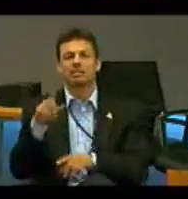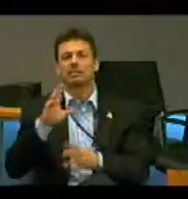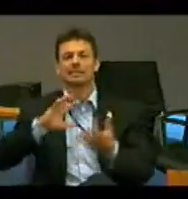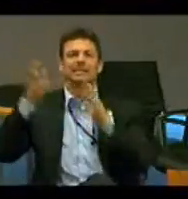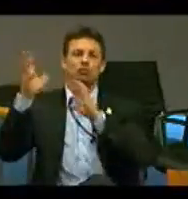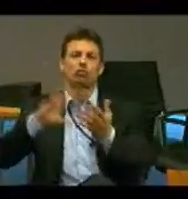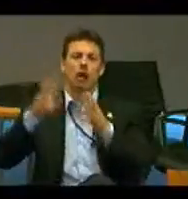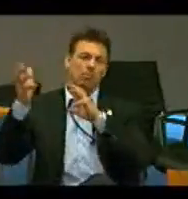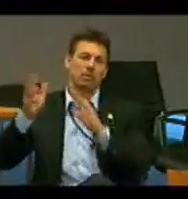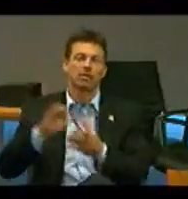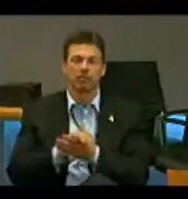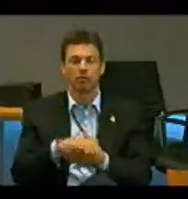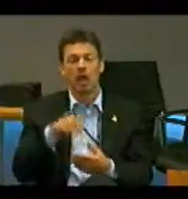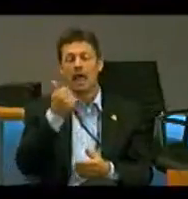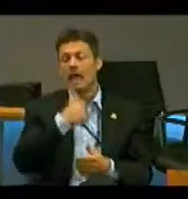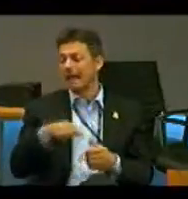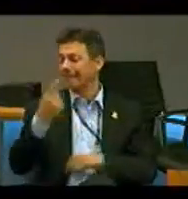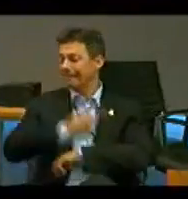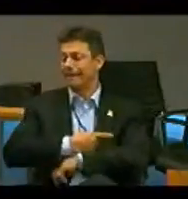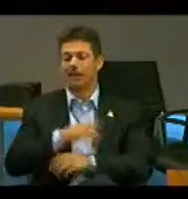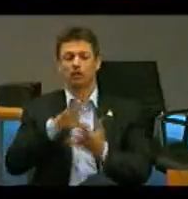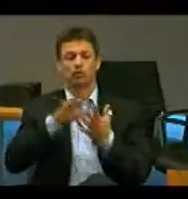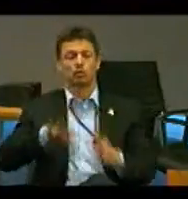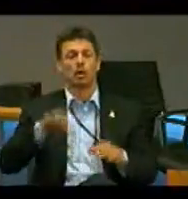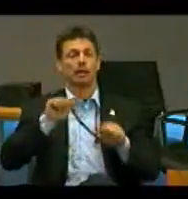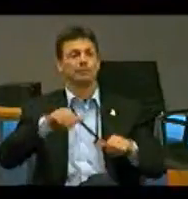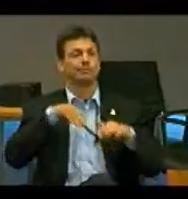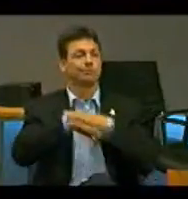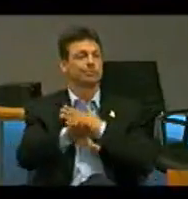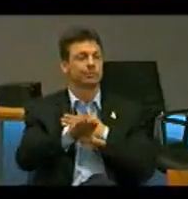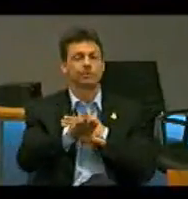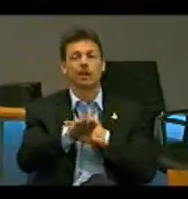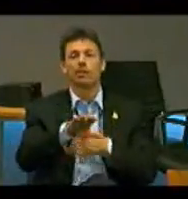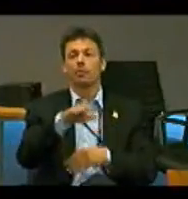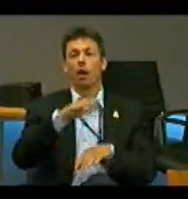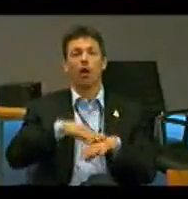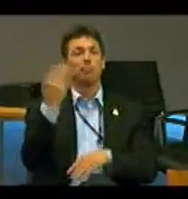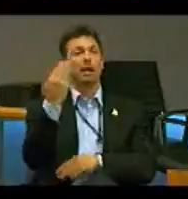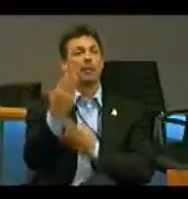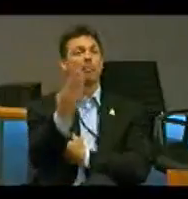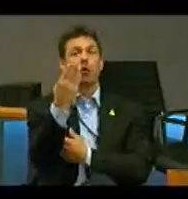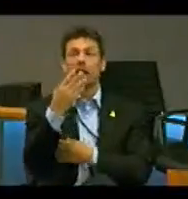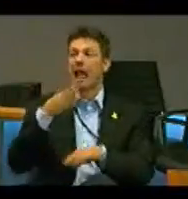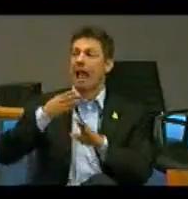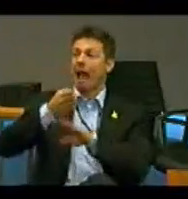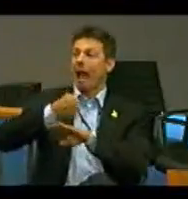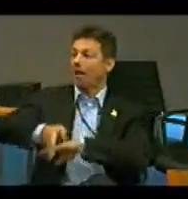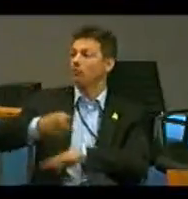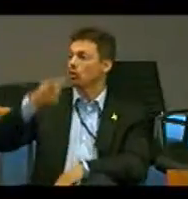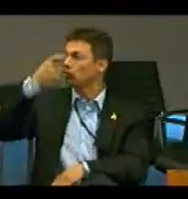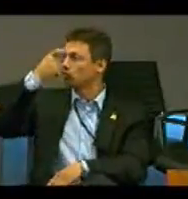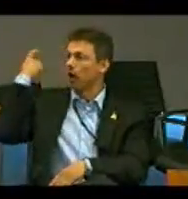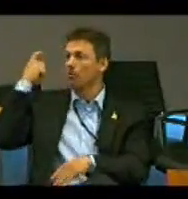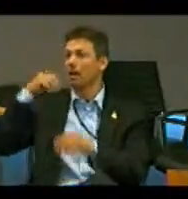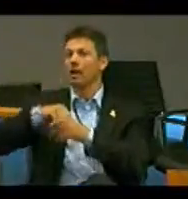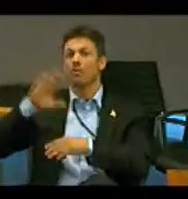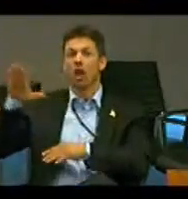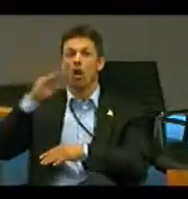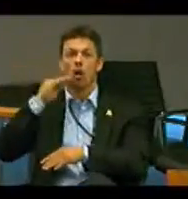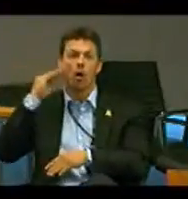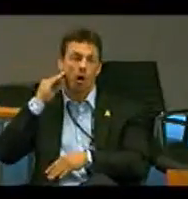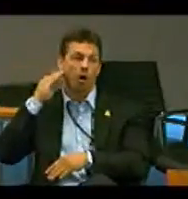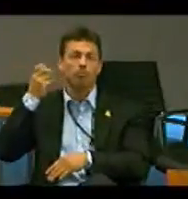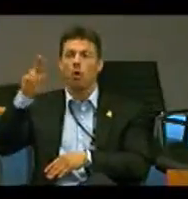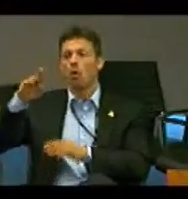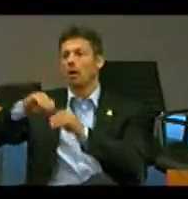could walk into a classroom on a Monday after having suffered some form of trauma out of, in their home or out in